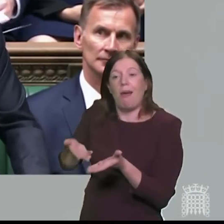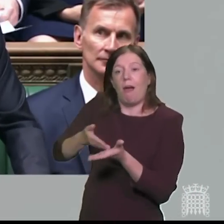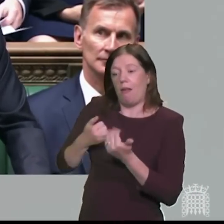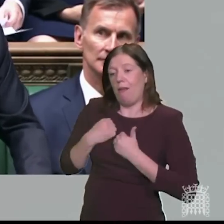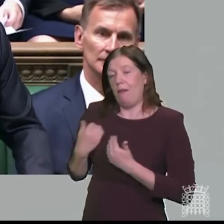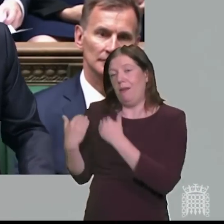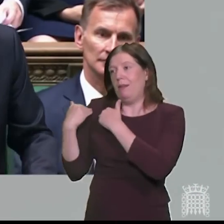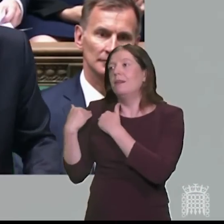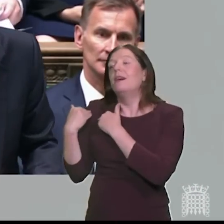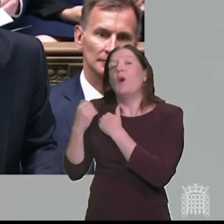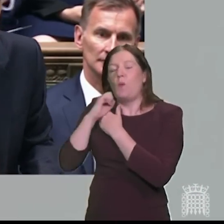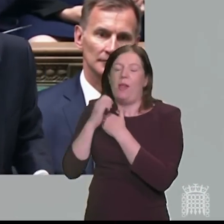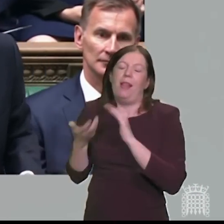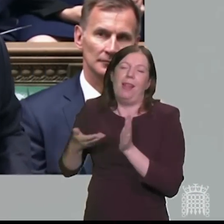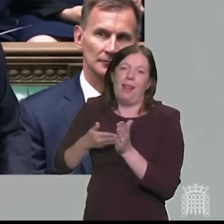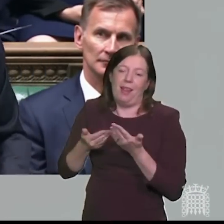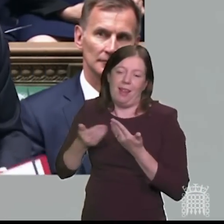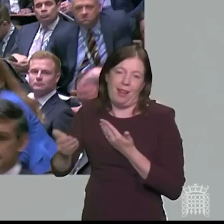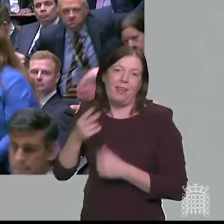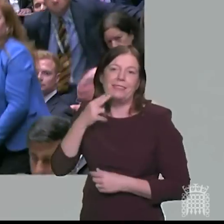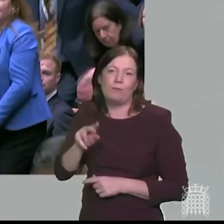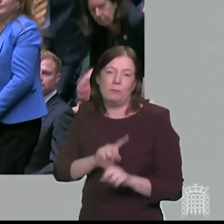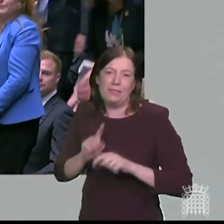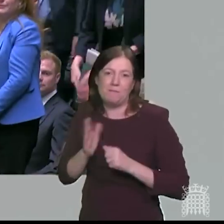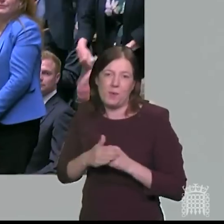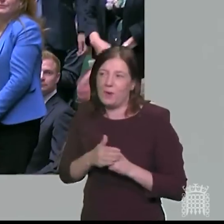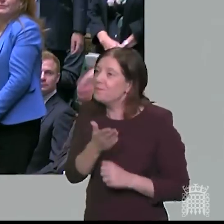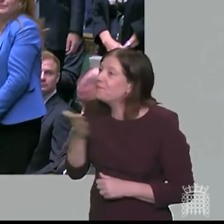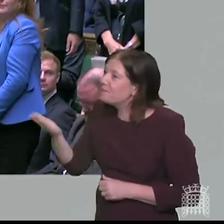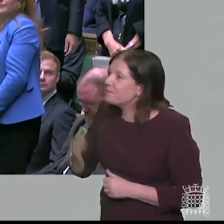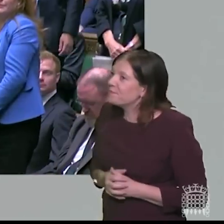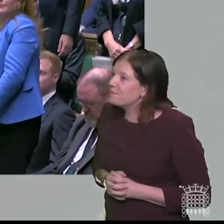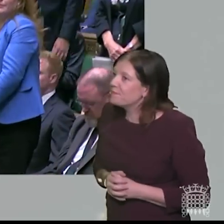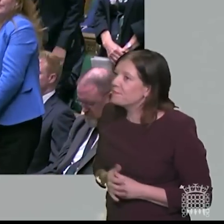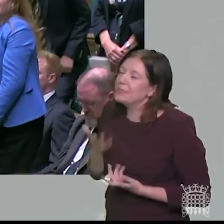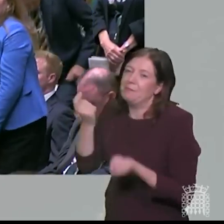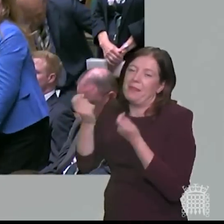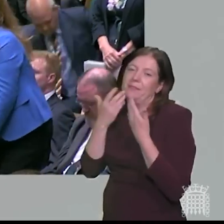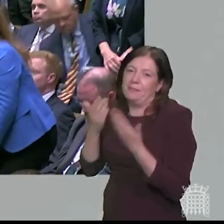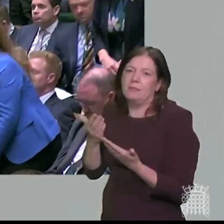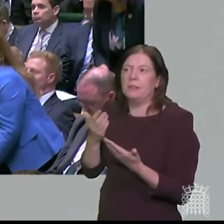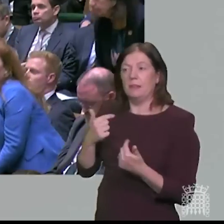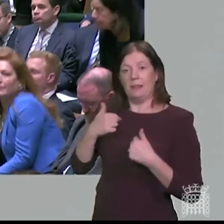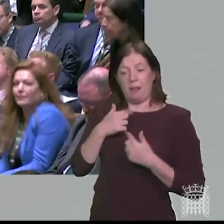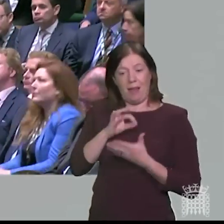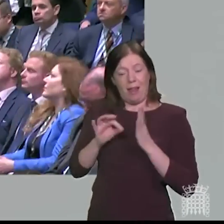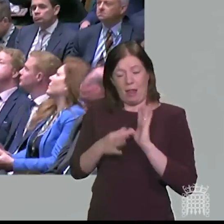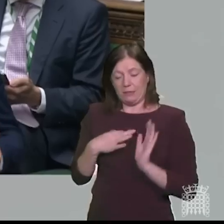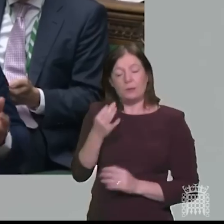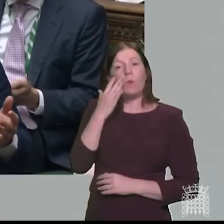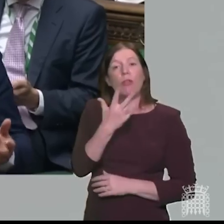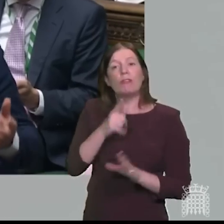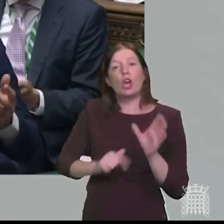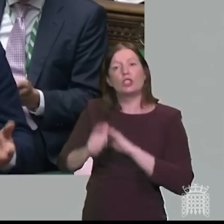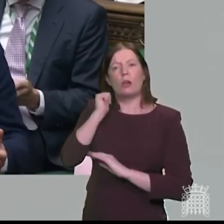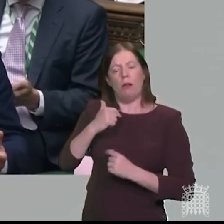duties in this House, I shall have further such meetings later today. Dr Luke Evans. Thank you, Mr. Speaker. And for 3 years since I've been elected, I've been campaigning